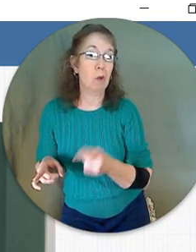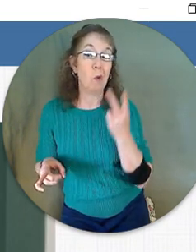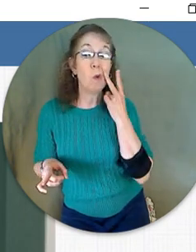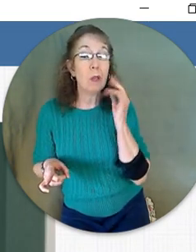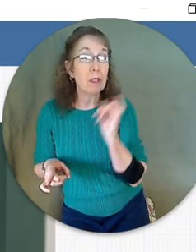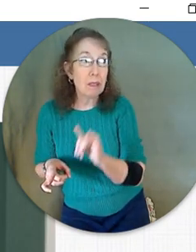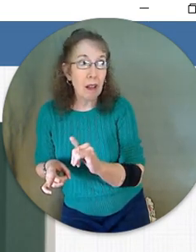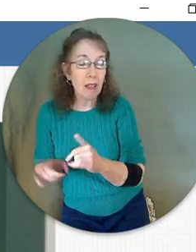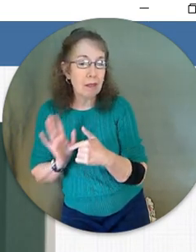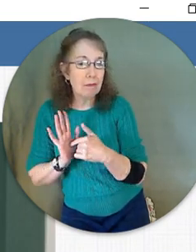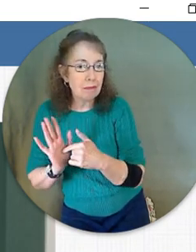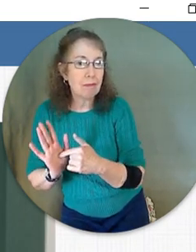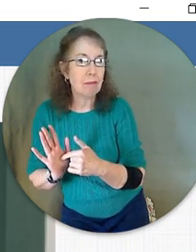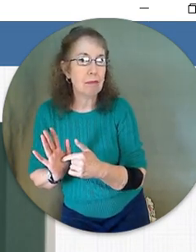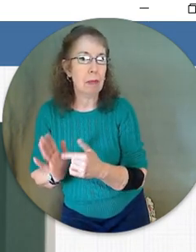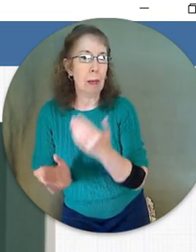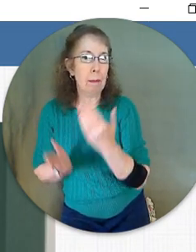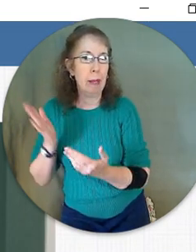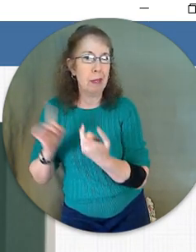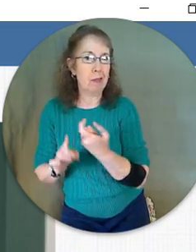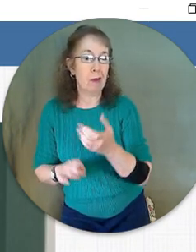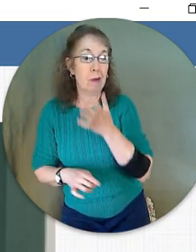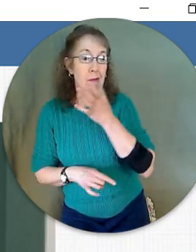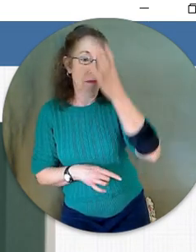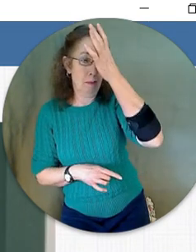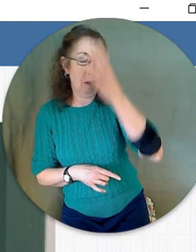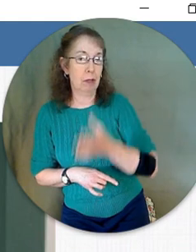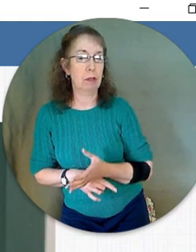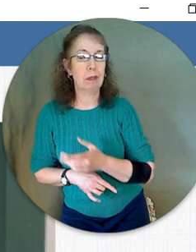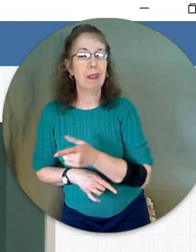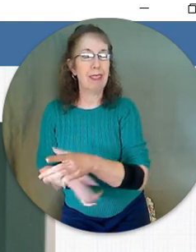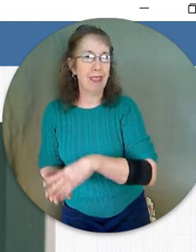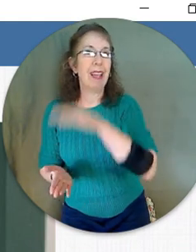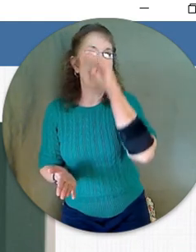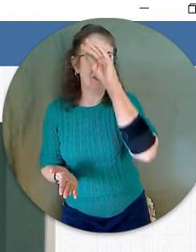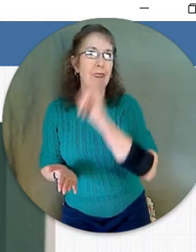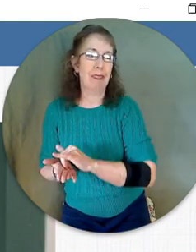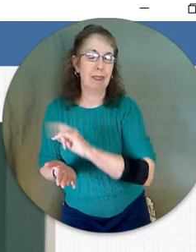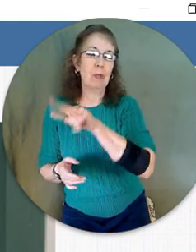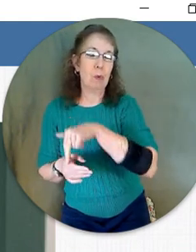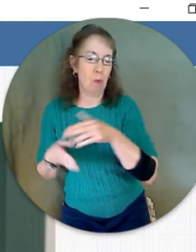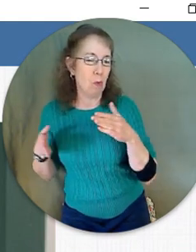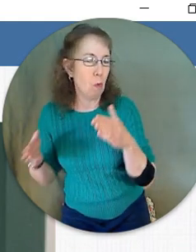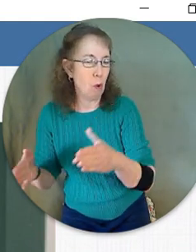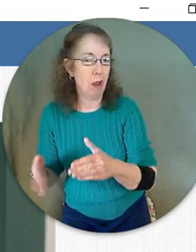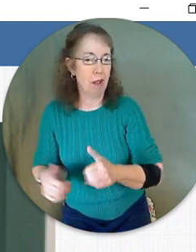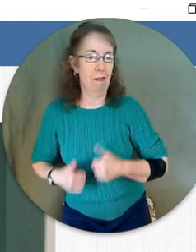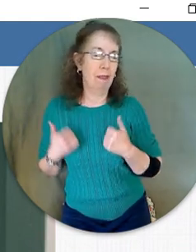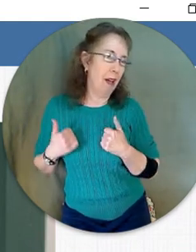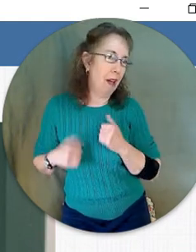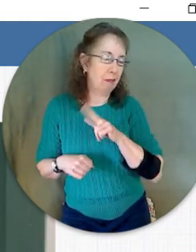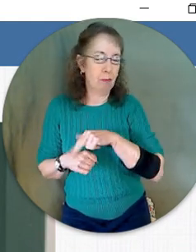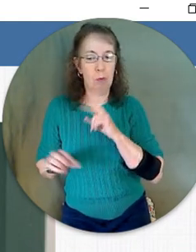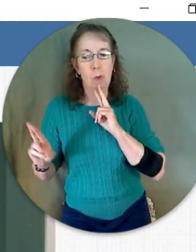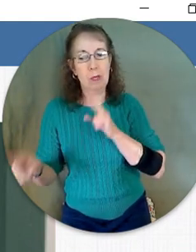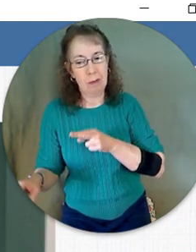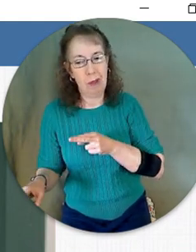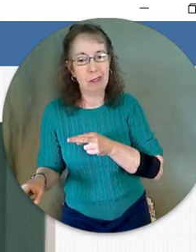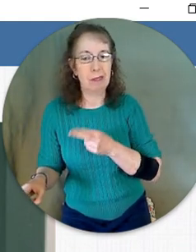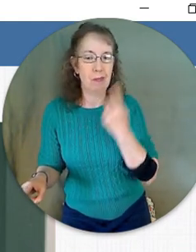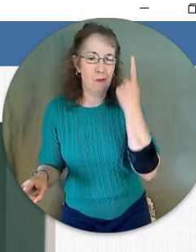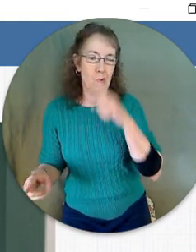this modeled maybe by parents, and so that they learn this is a normal way of life, a normal response to conflict.